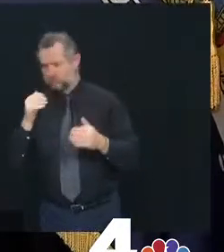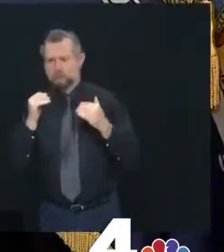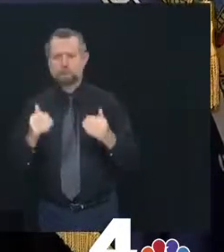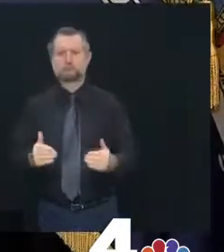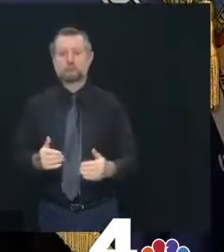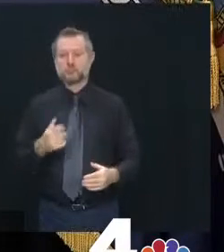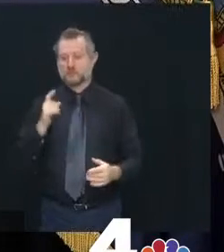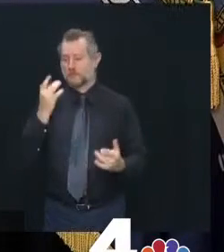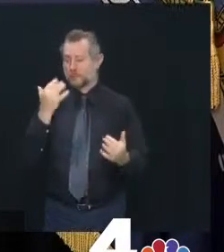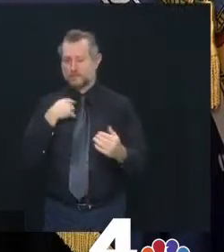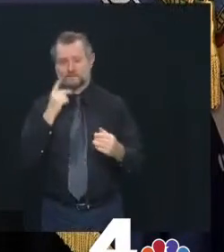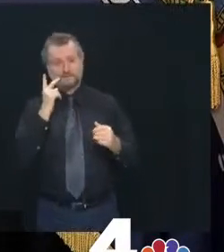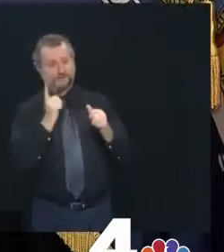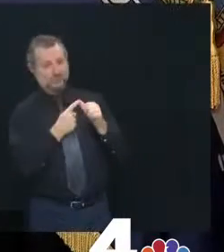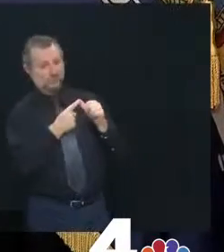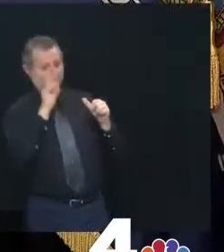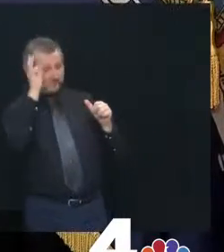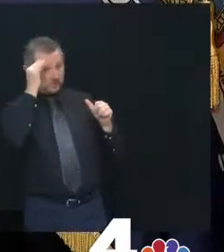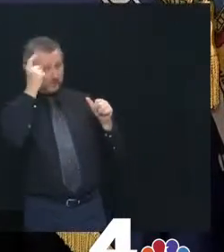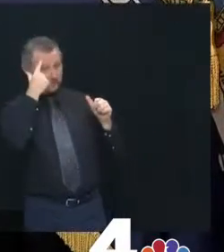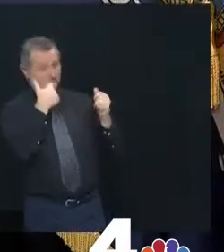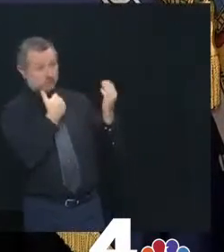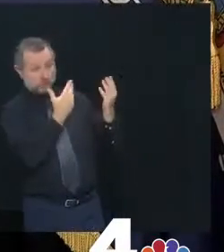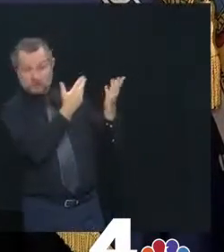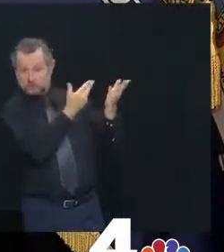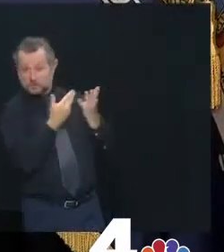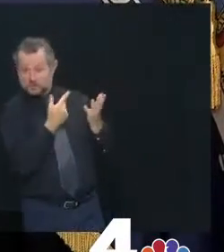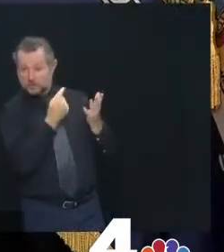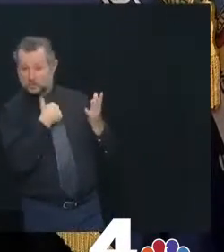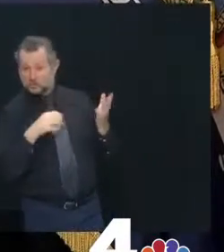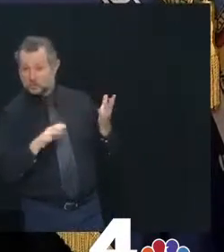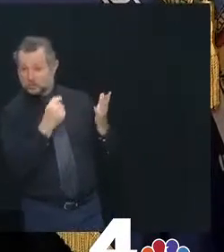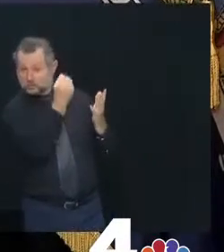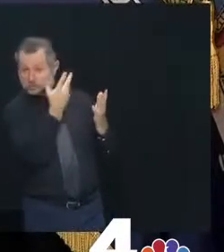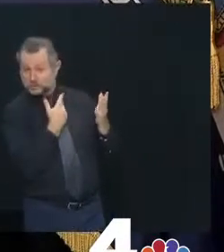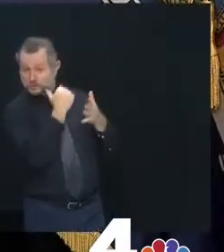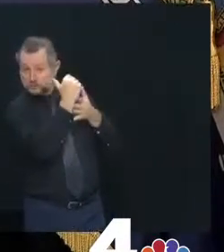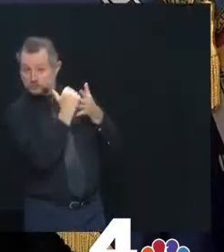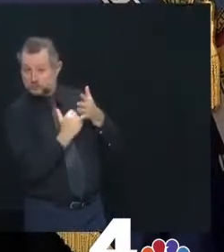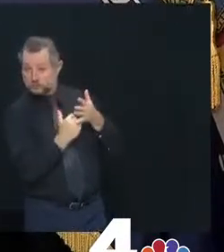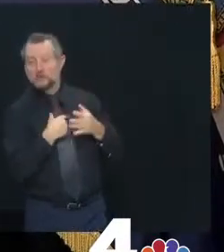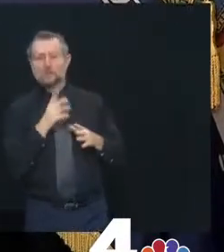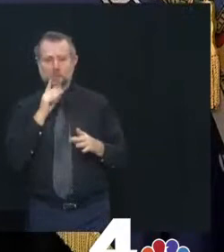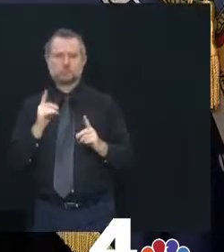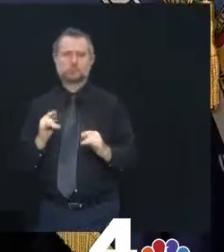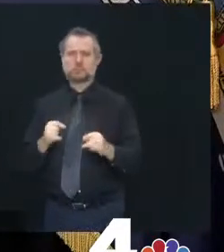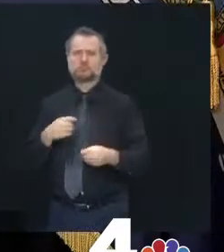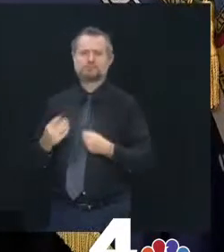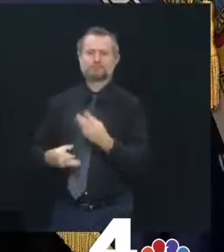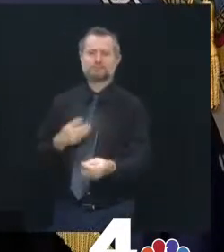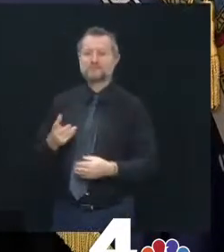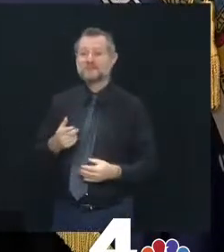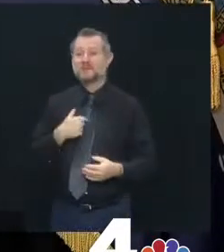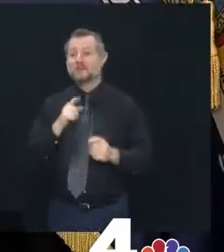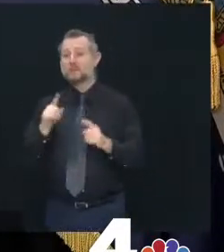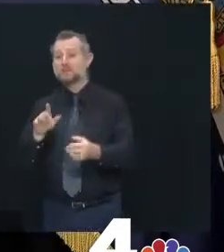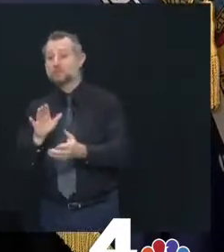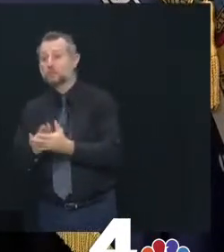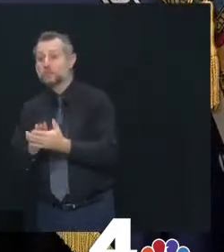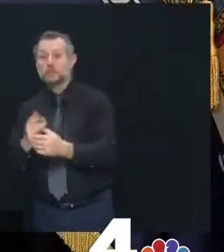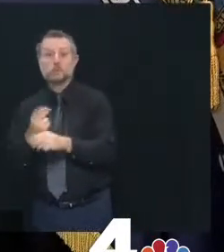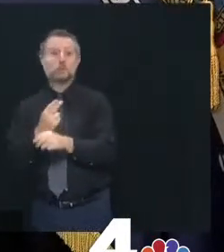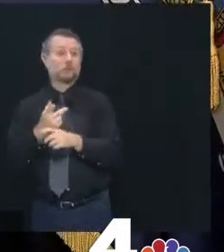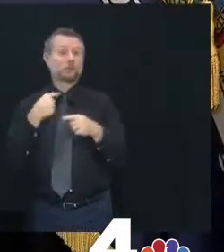do or what the task will require, we will do it. If we have to set up at schools, at gyms, at